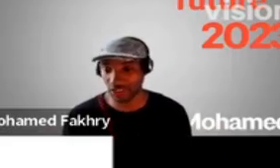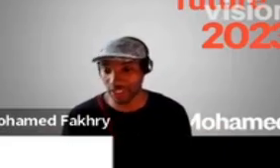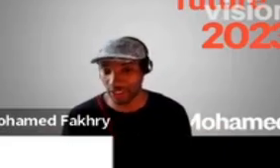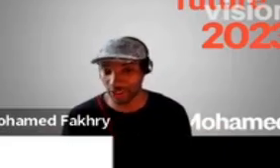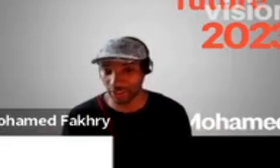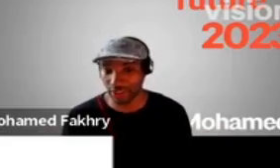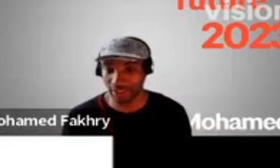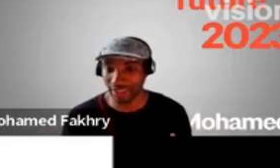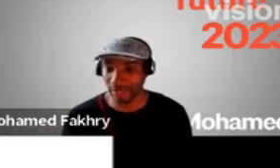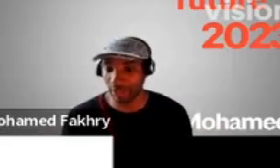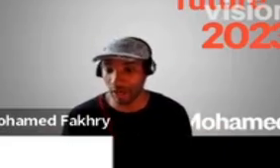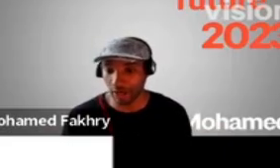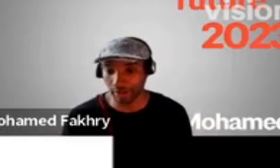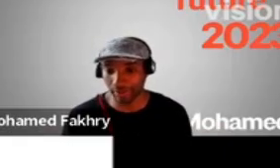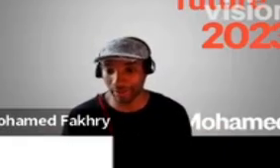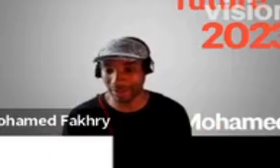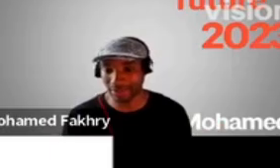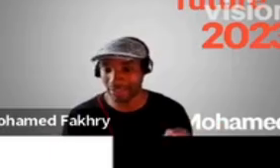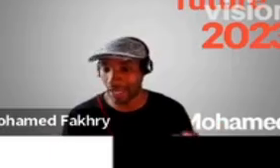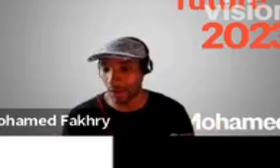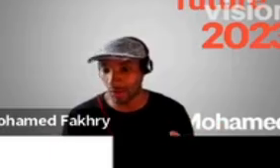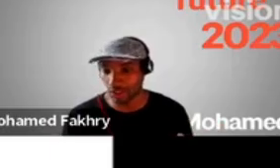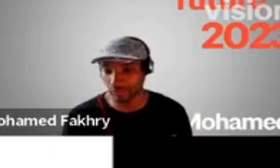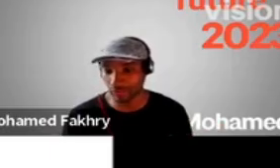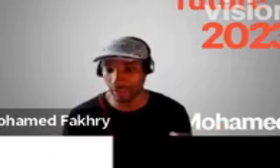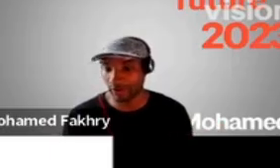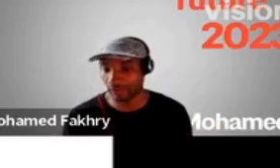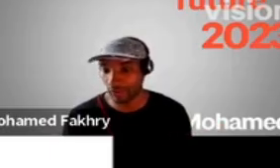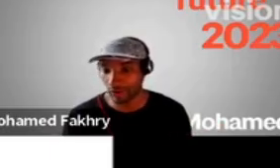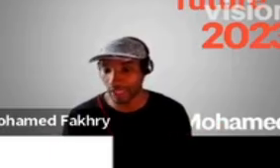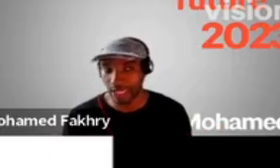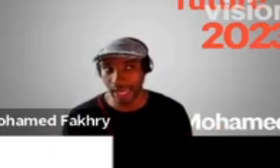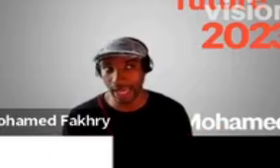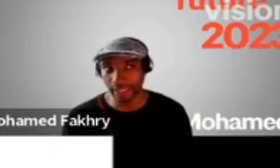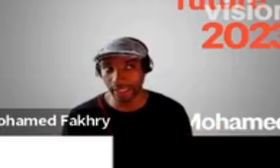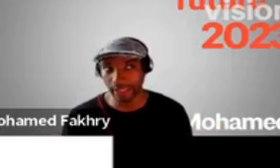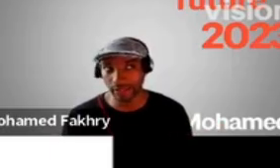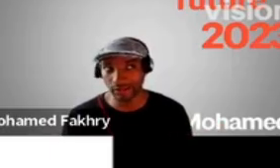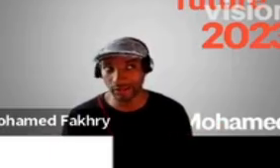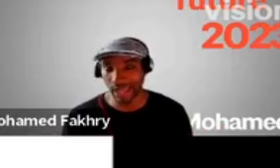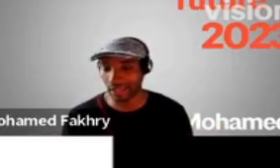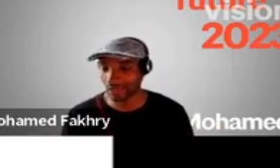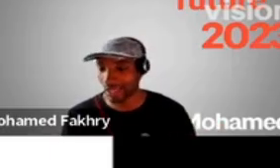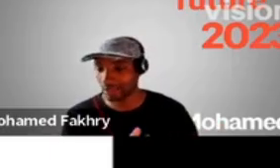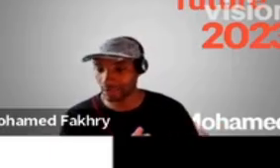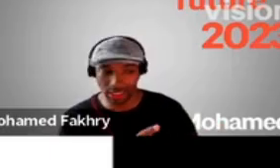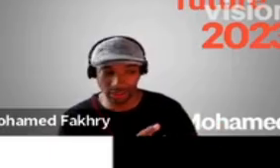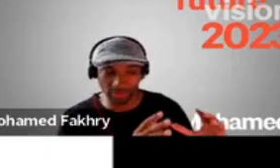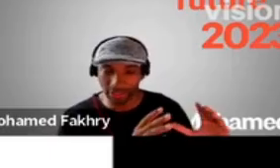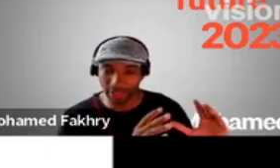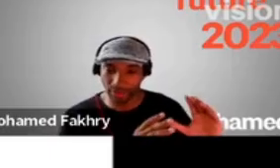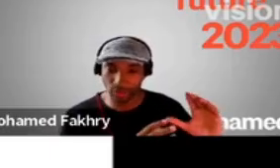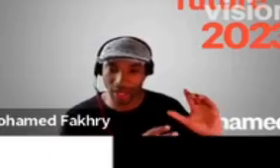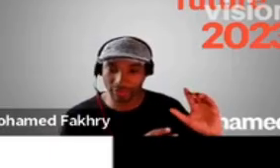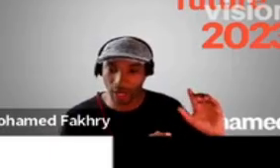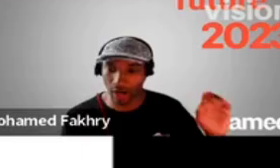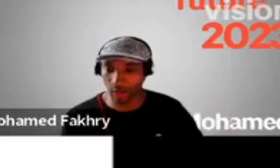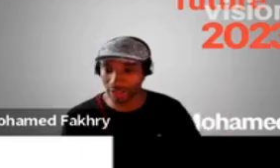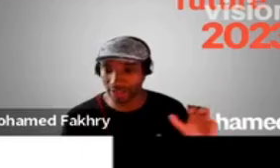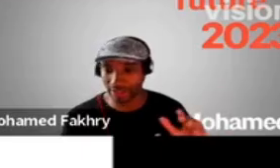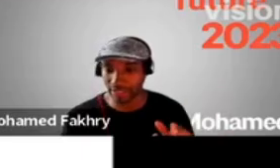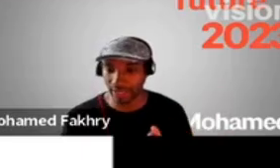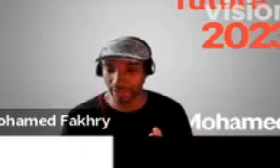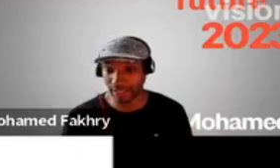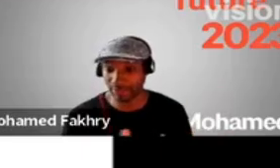be a challenge, it can be hard, but that's the language for deaf folk. And I think that's something that you have to